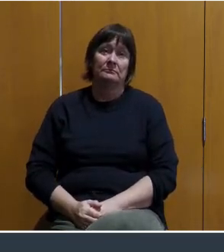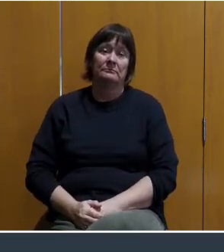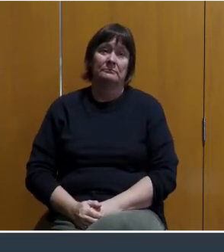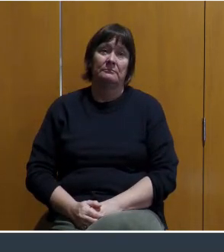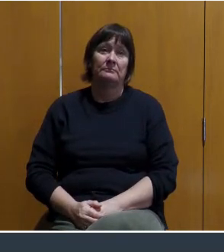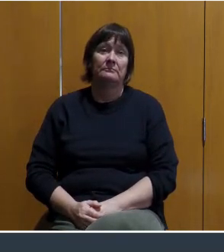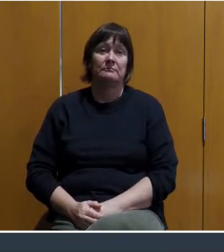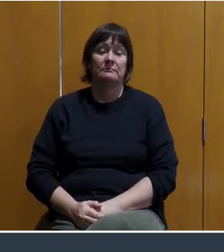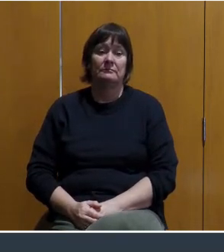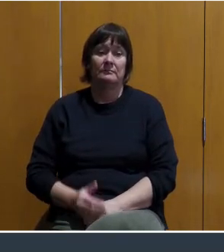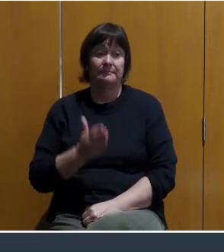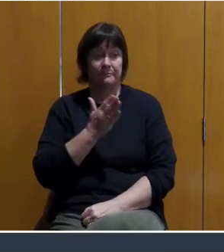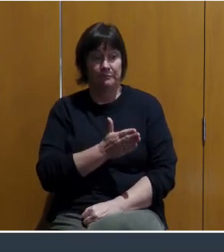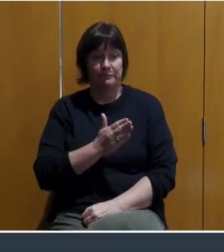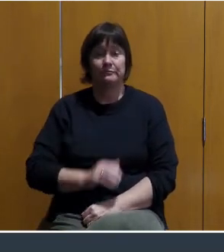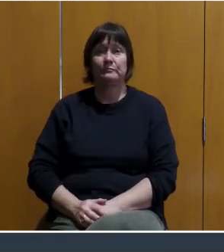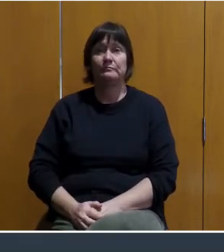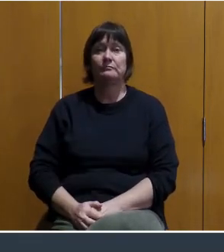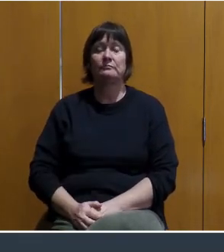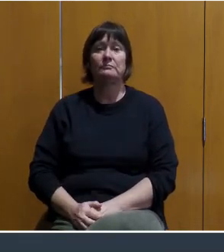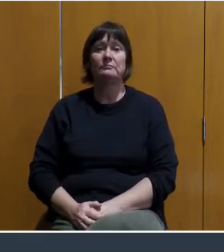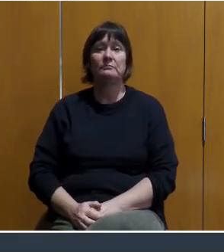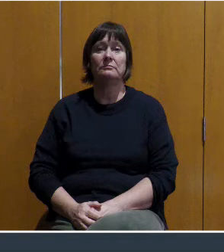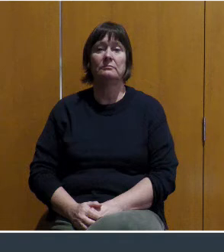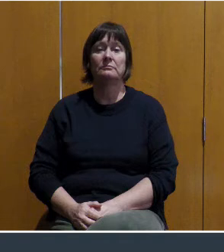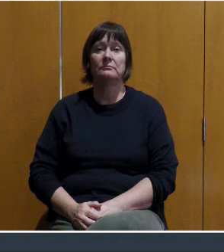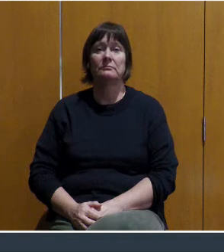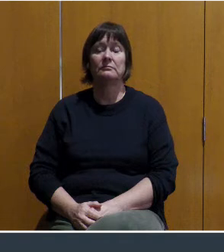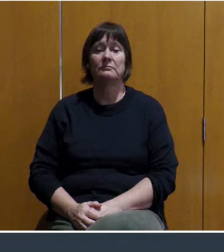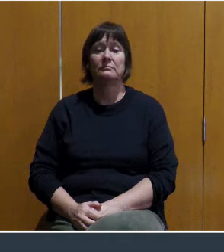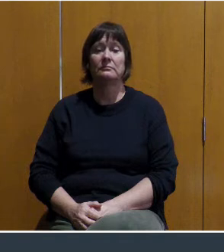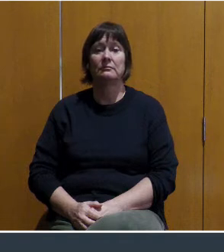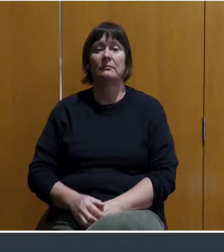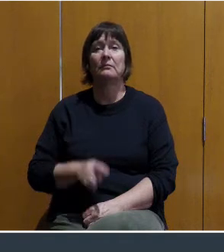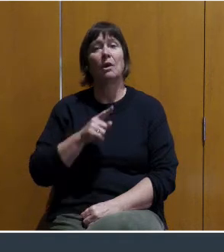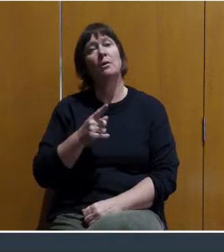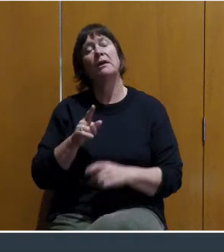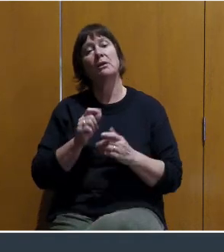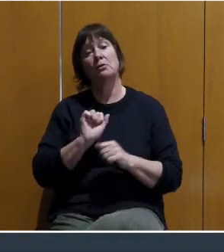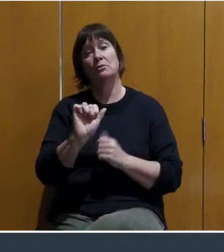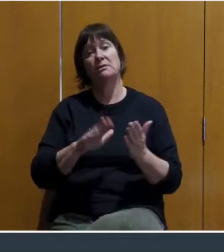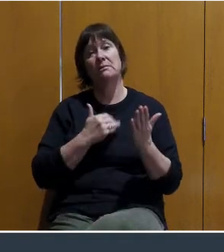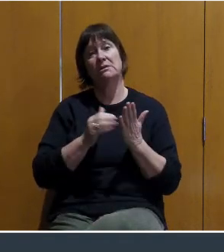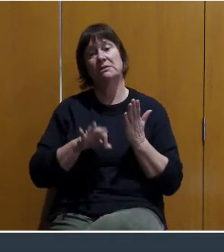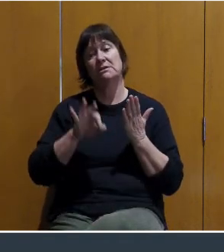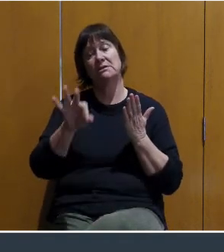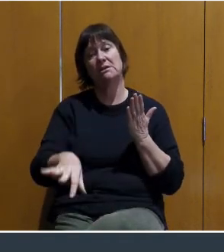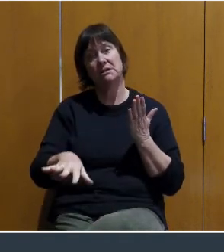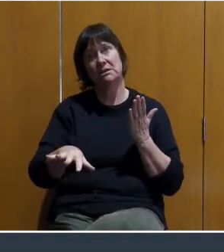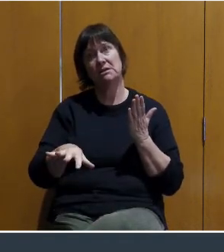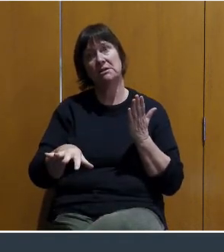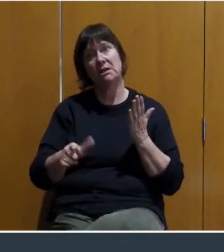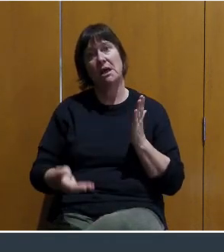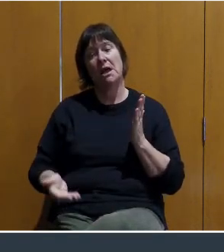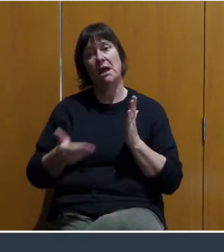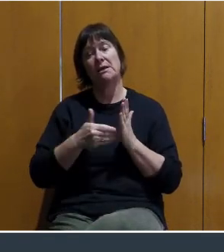Councillor Tapney. Thank you, and through you, Your Worship. You made some suggestions in your submission around adding